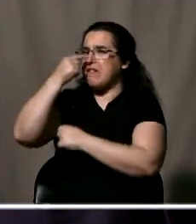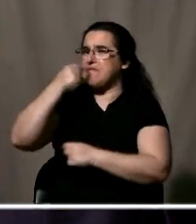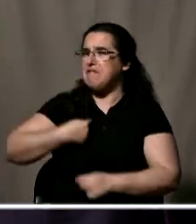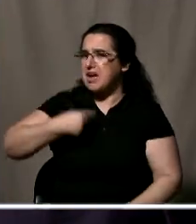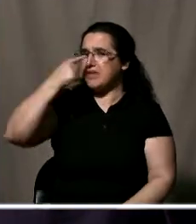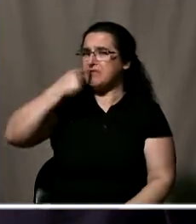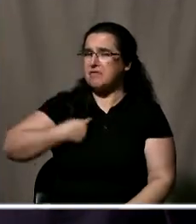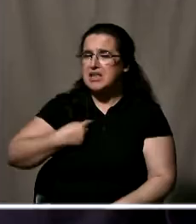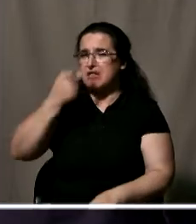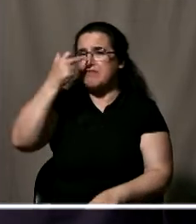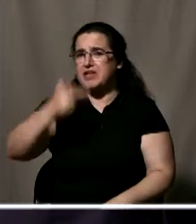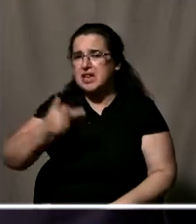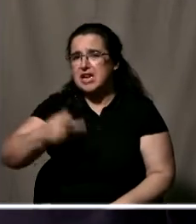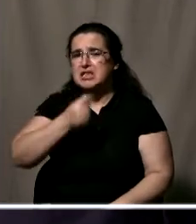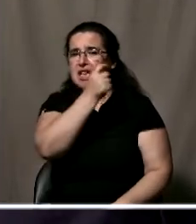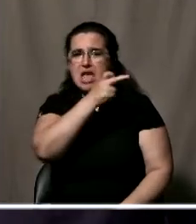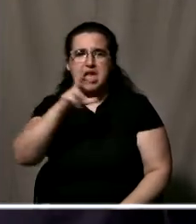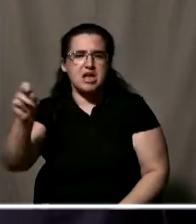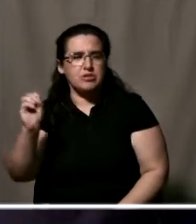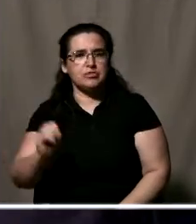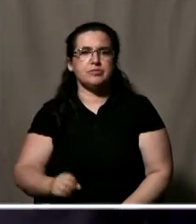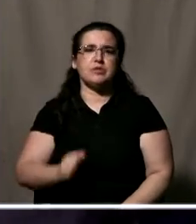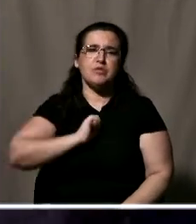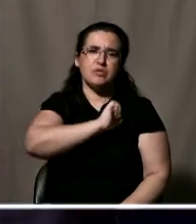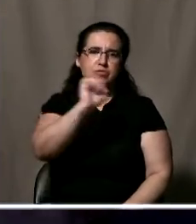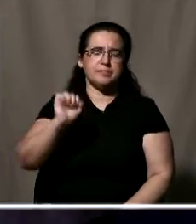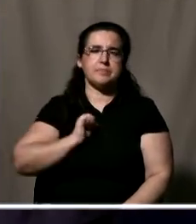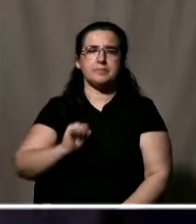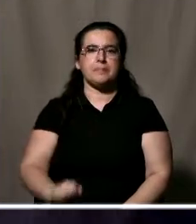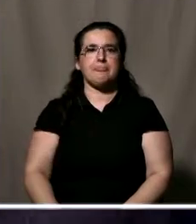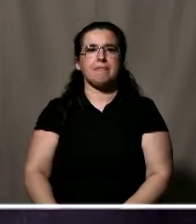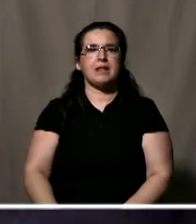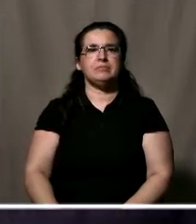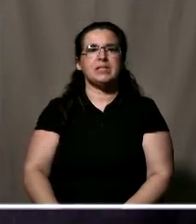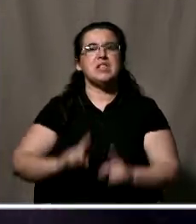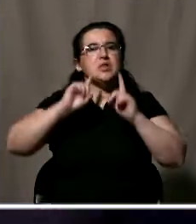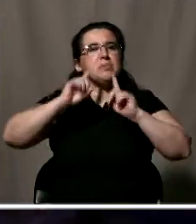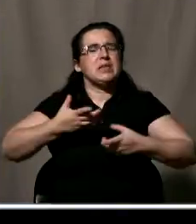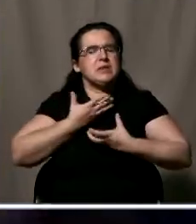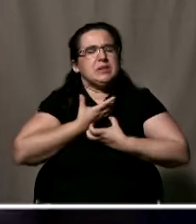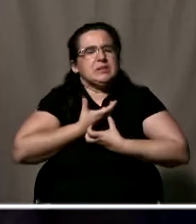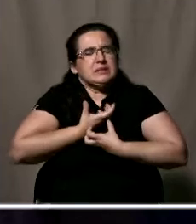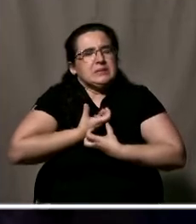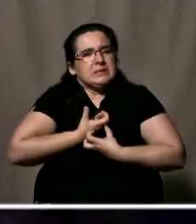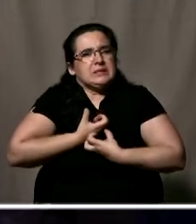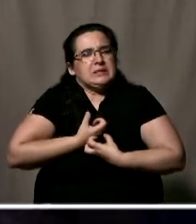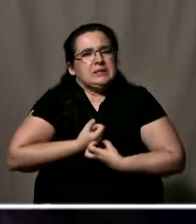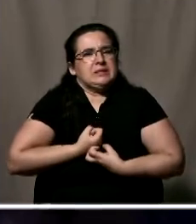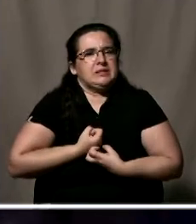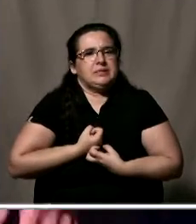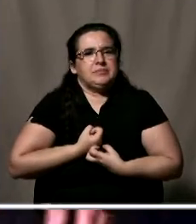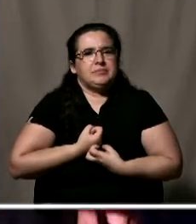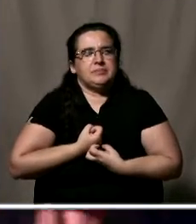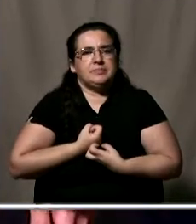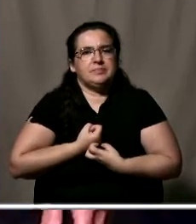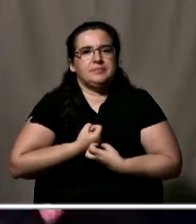vossos falhanços, os vossos erros, as vossas fraquezas. And become so discouraged. E tornam-se tão desencorajados that you will think you have